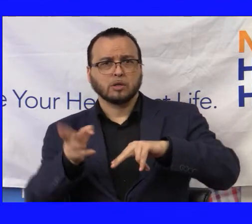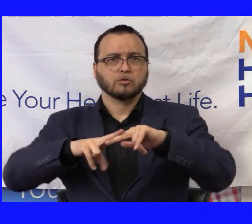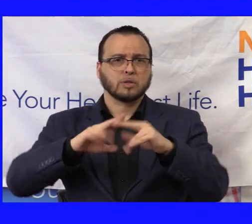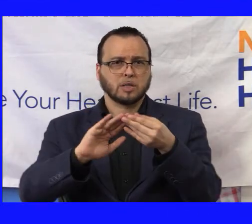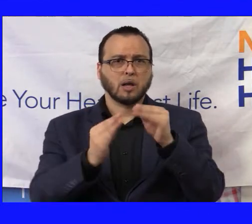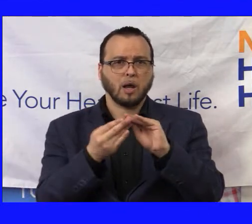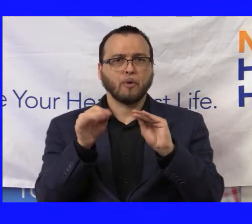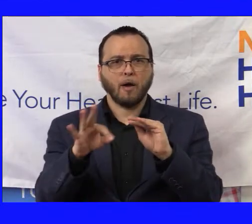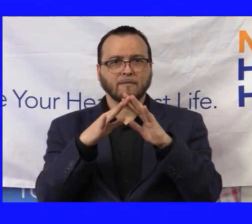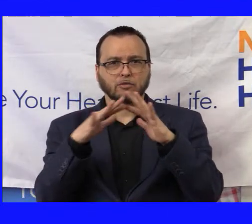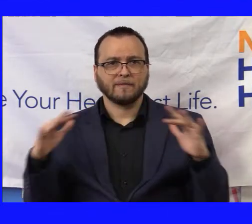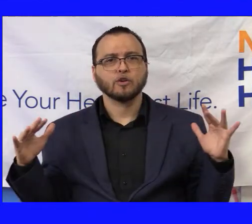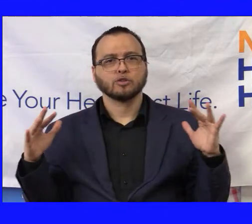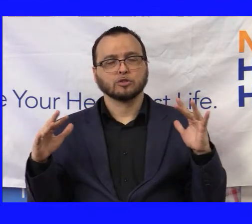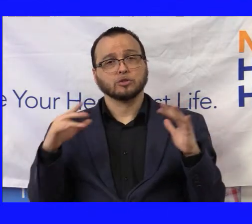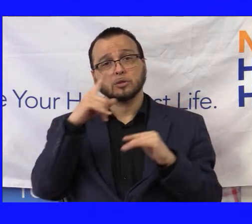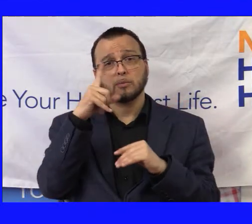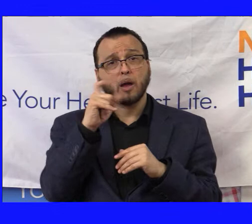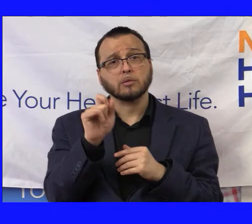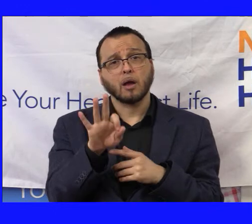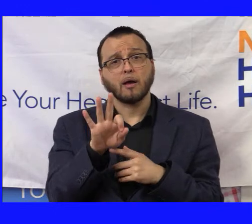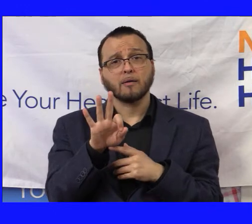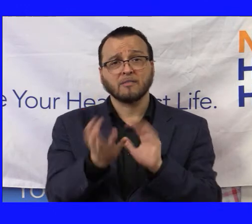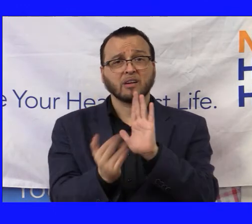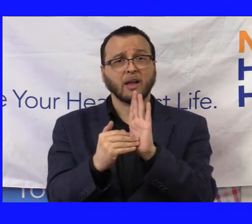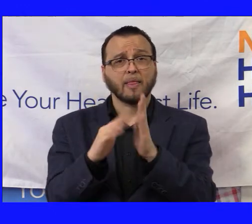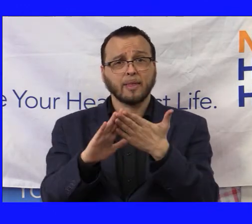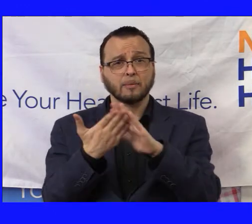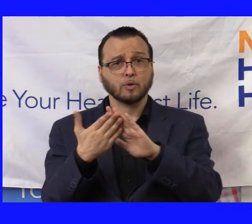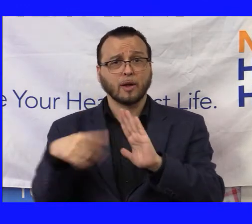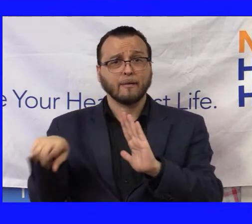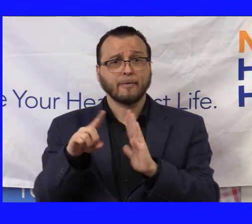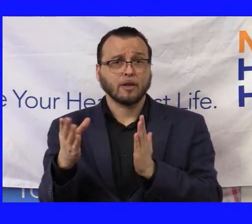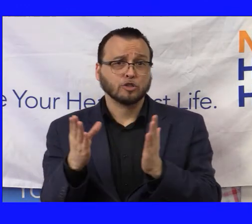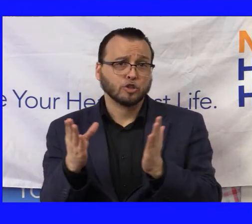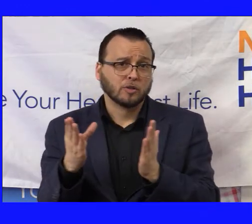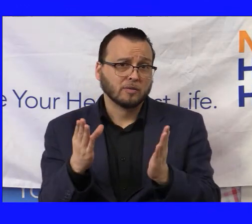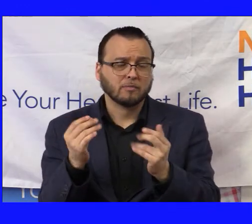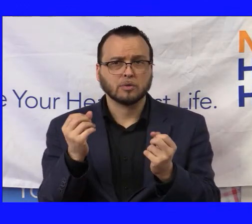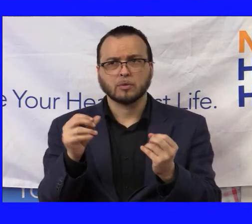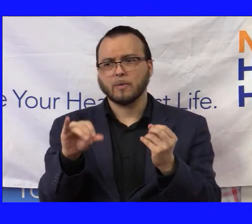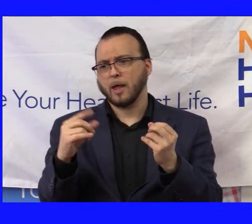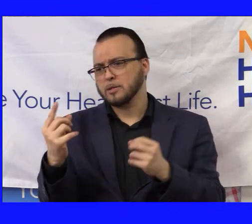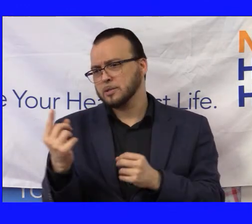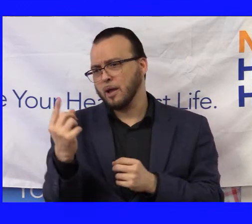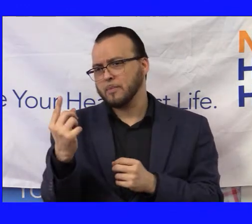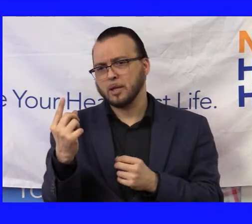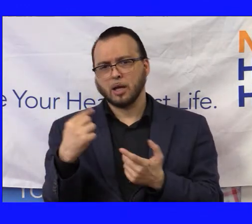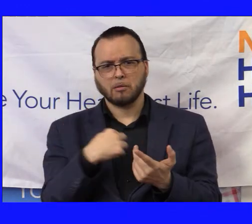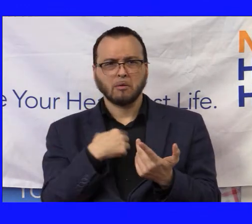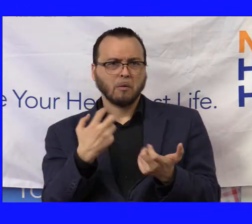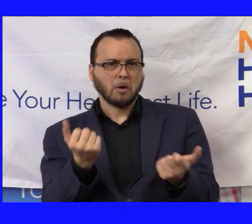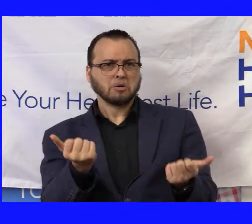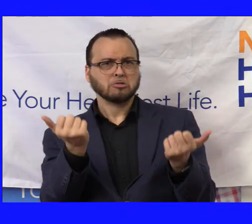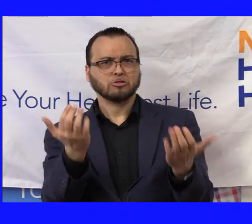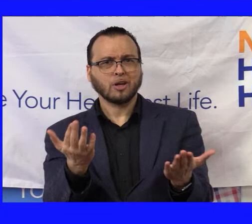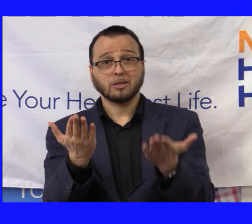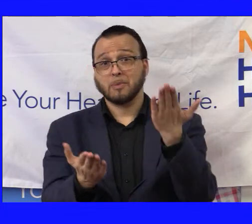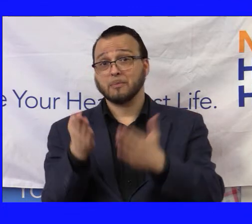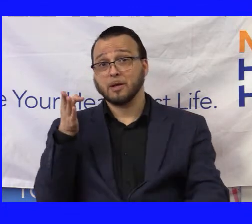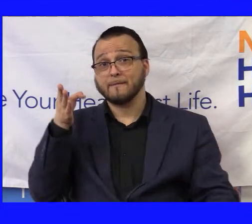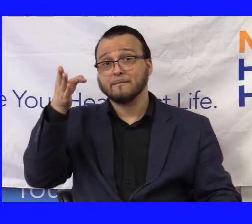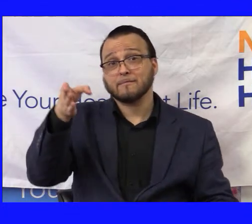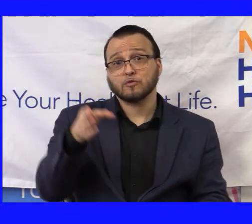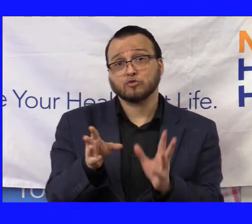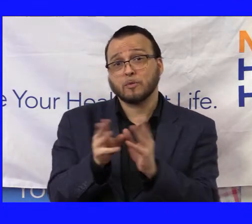diversity and because of the, again, the communities that they serve. So that's something that I just want to suggest, that maybe in future meetings